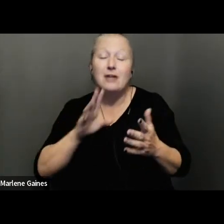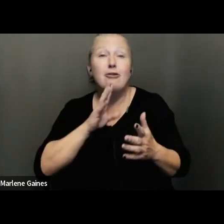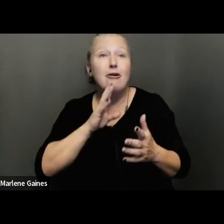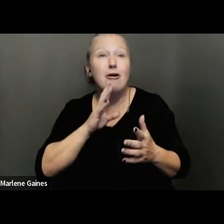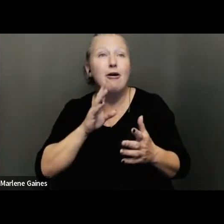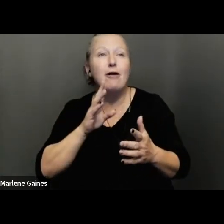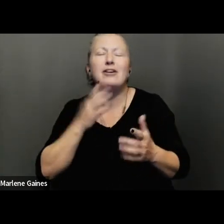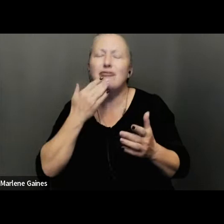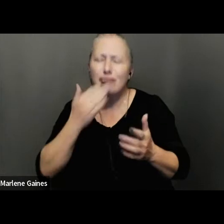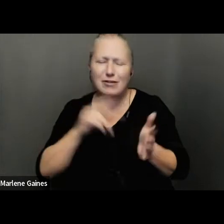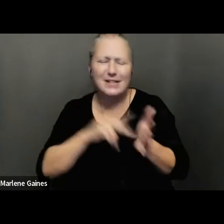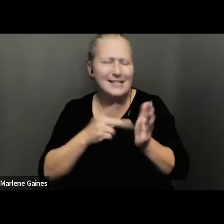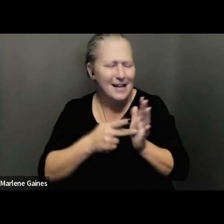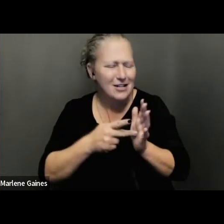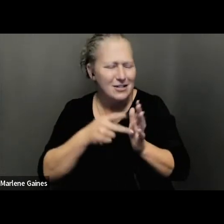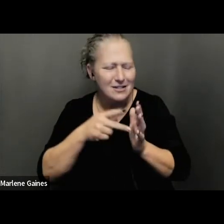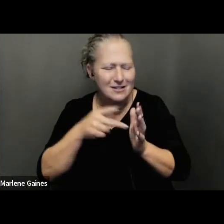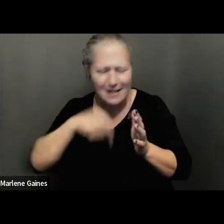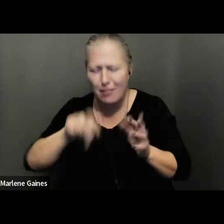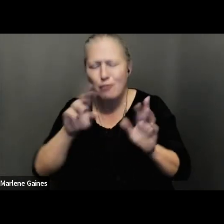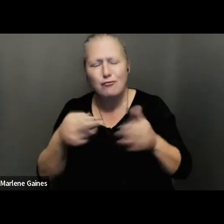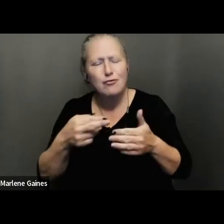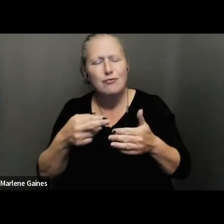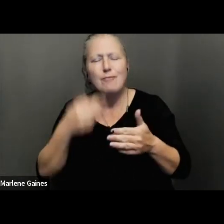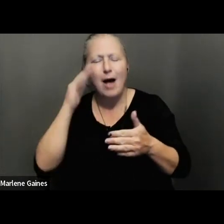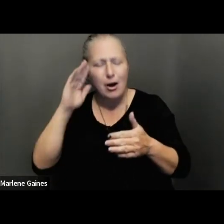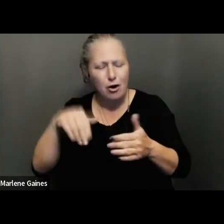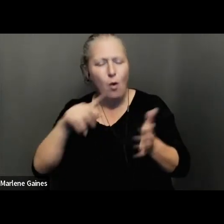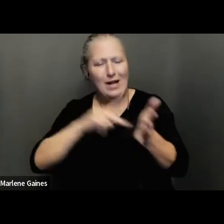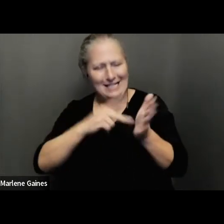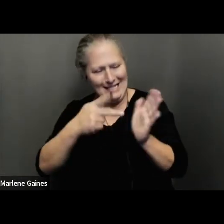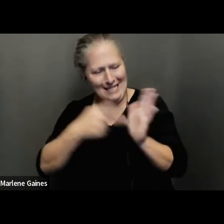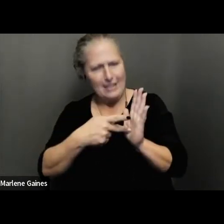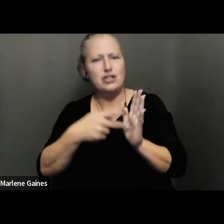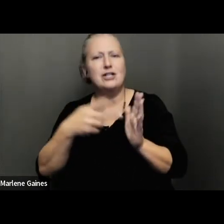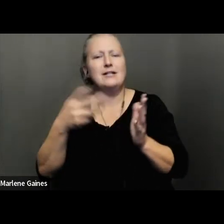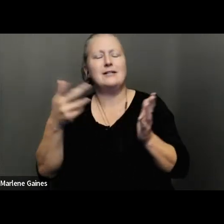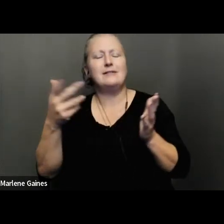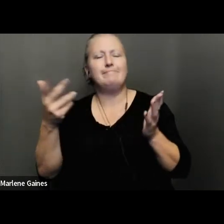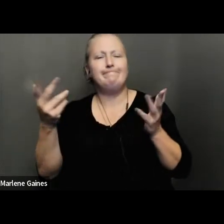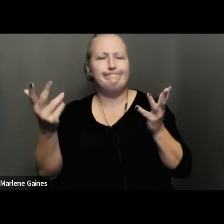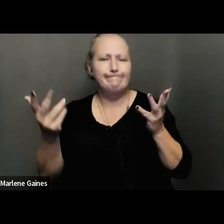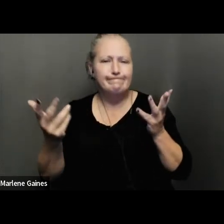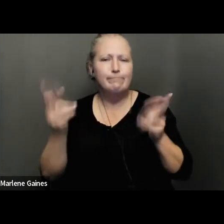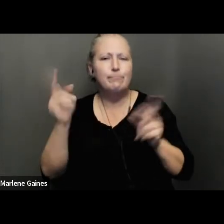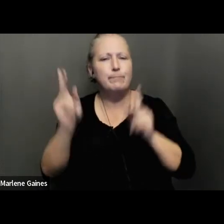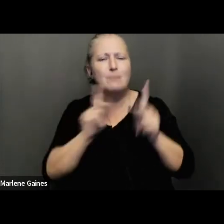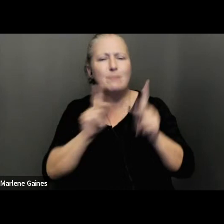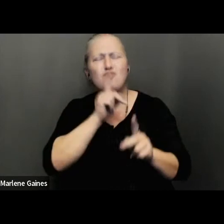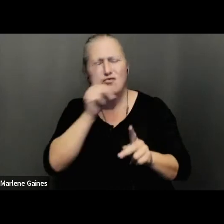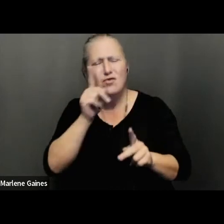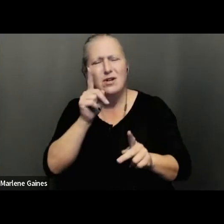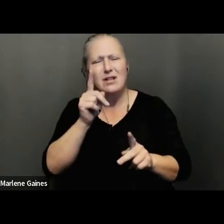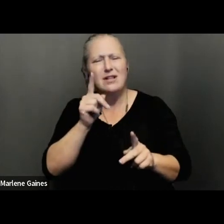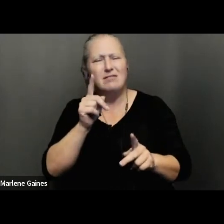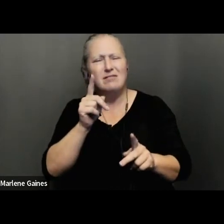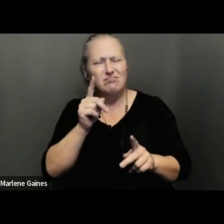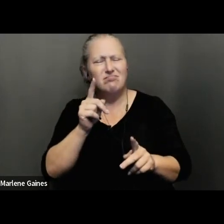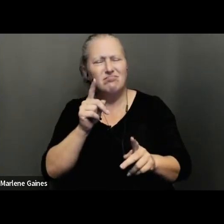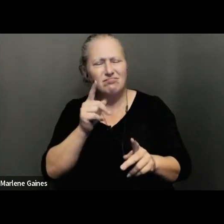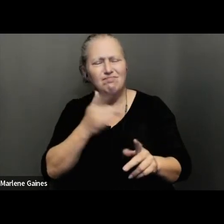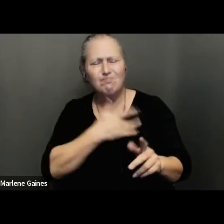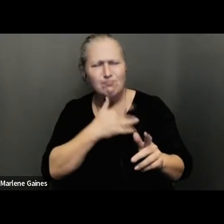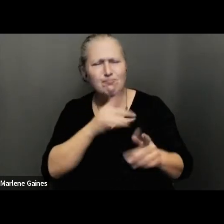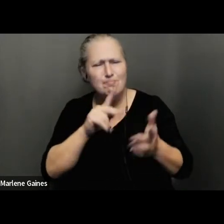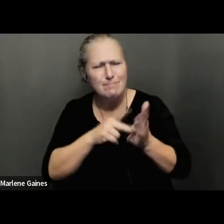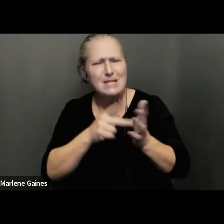are in this room and all the, the intentions of people that really do mean well.